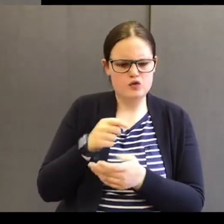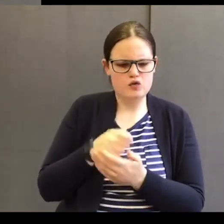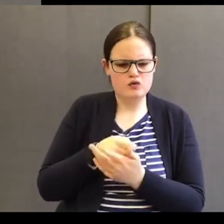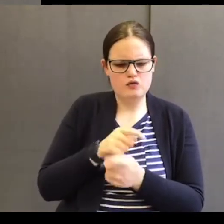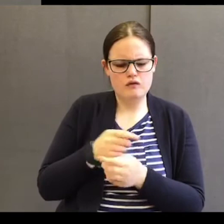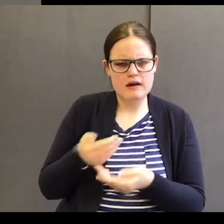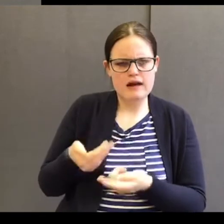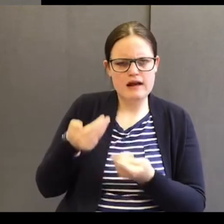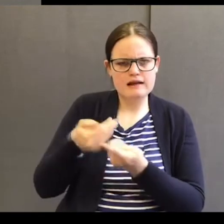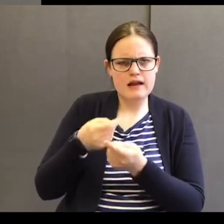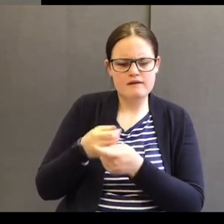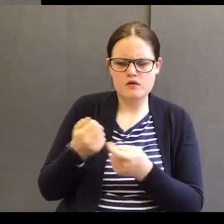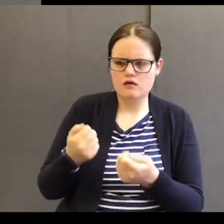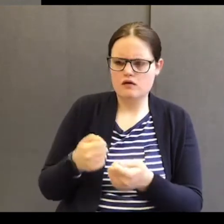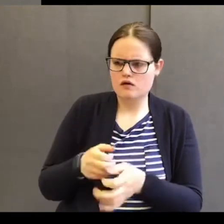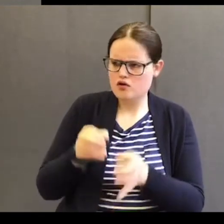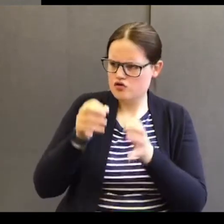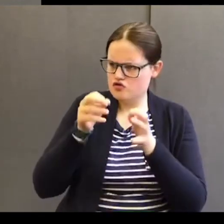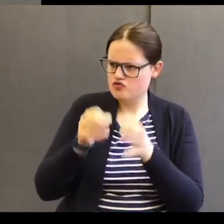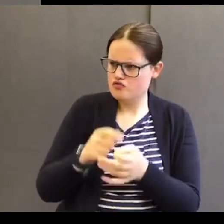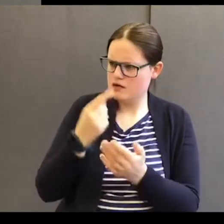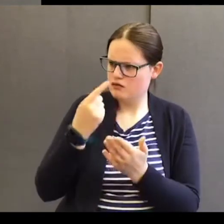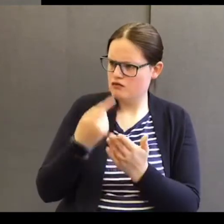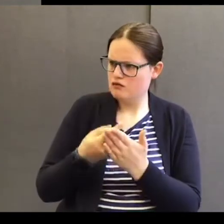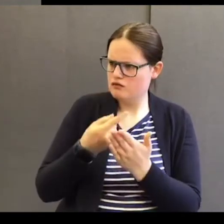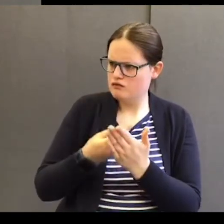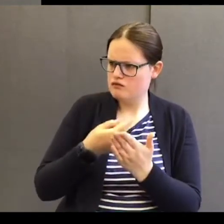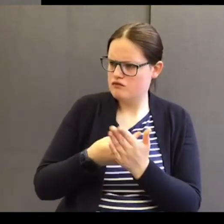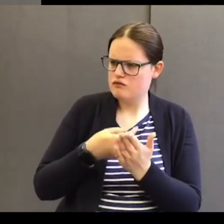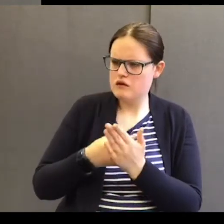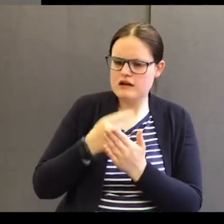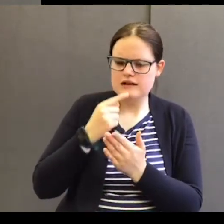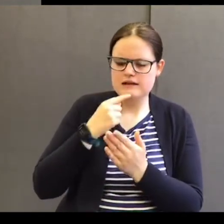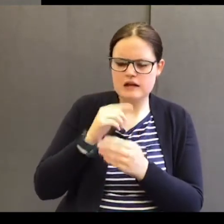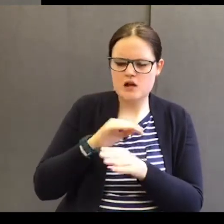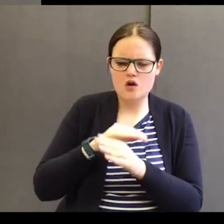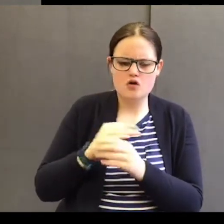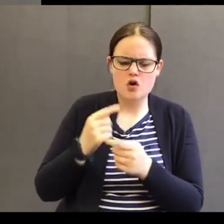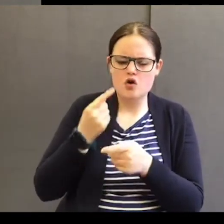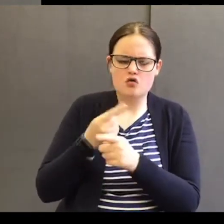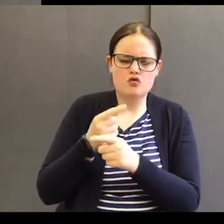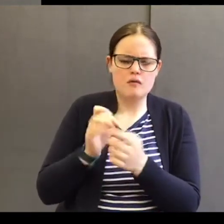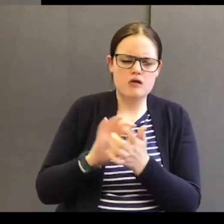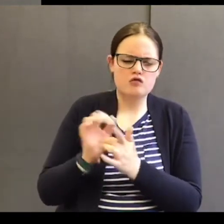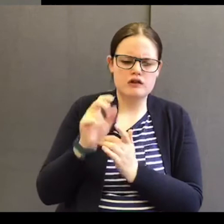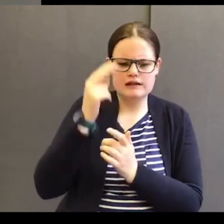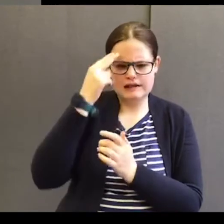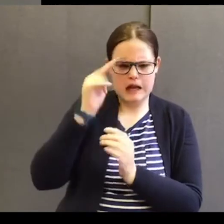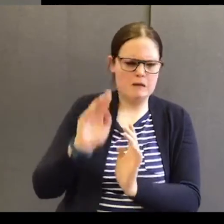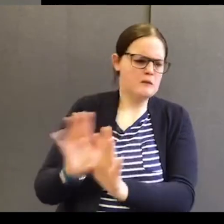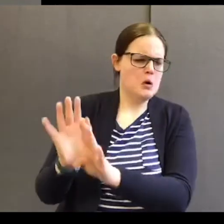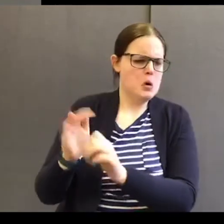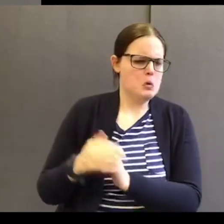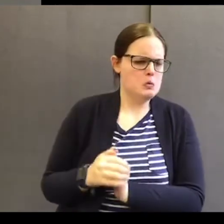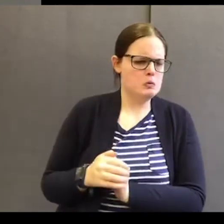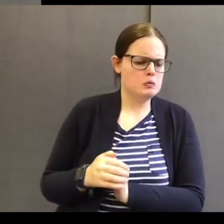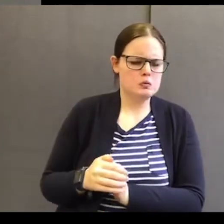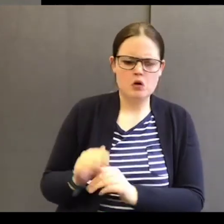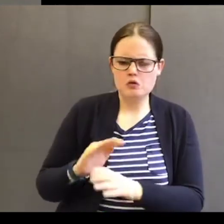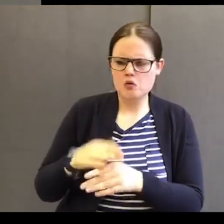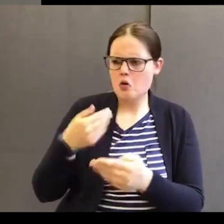we tell you? We gave you very strict instructions. We said, don't mention that